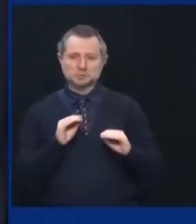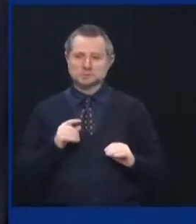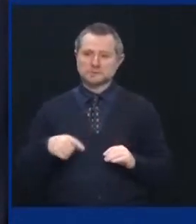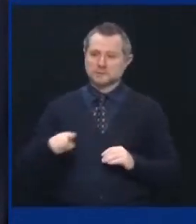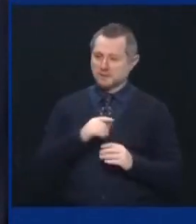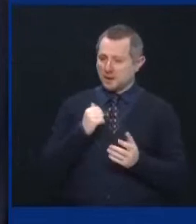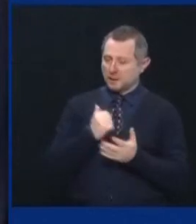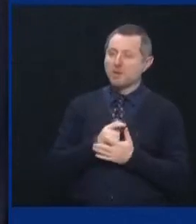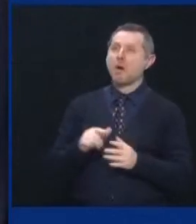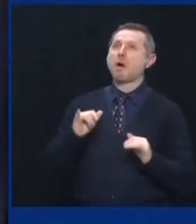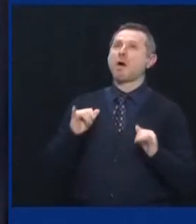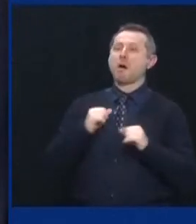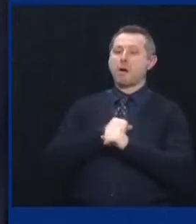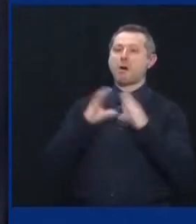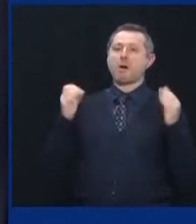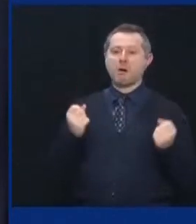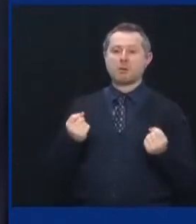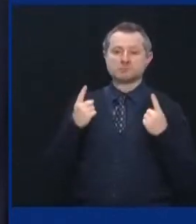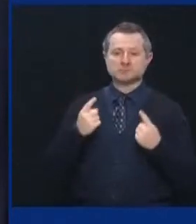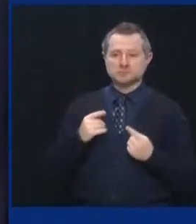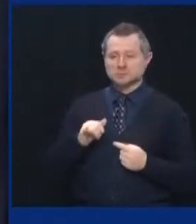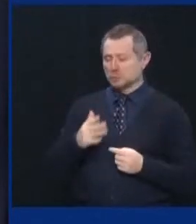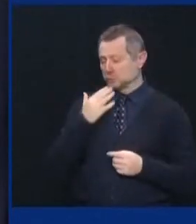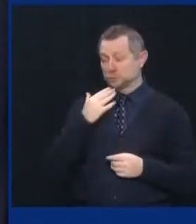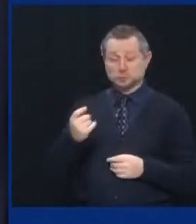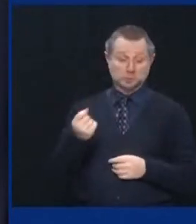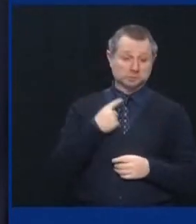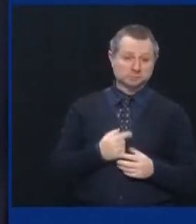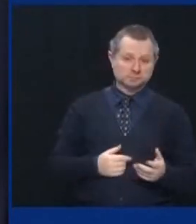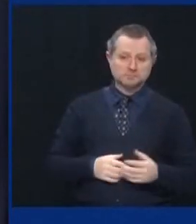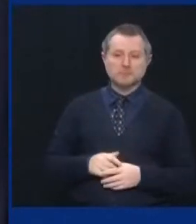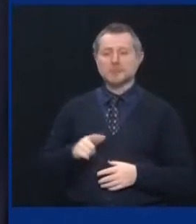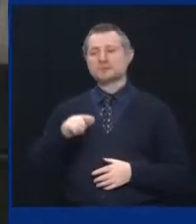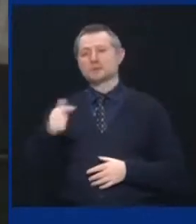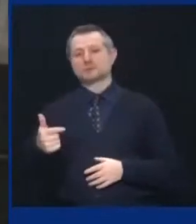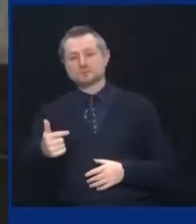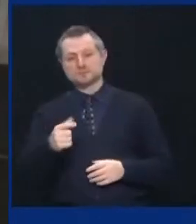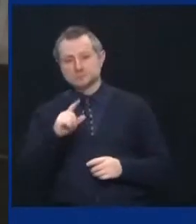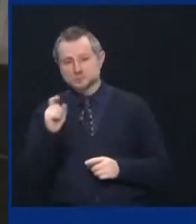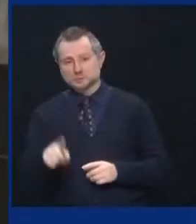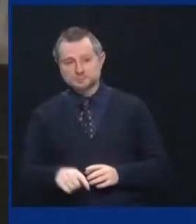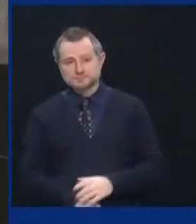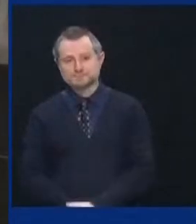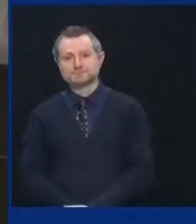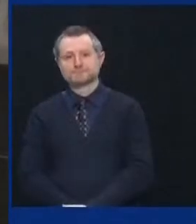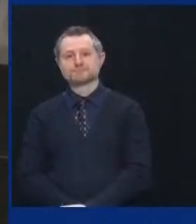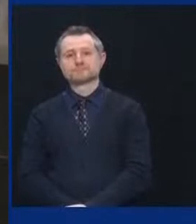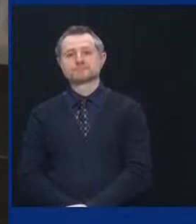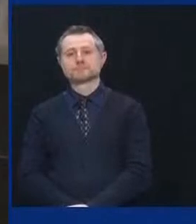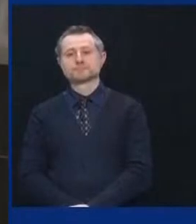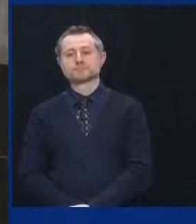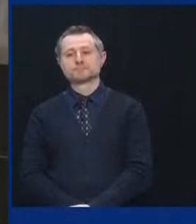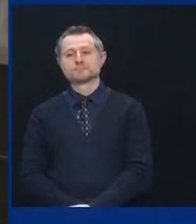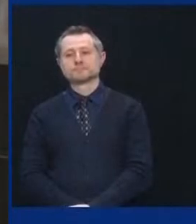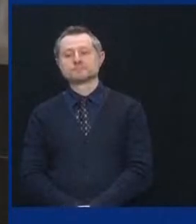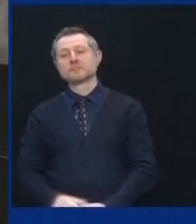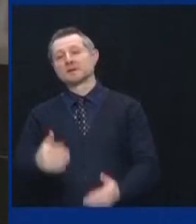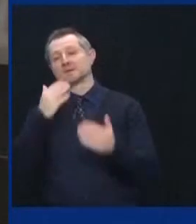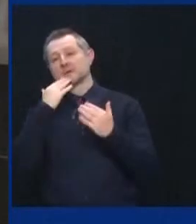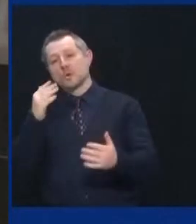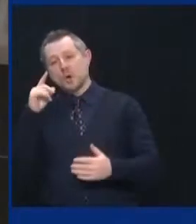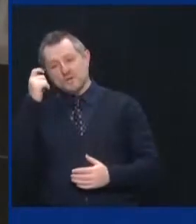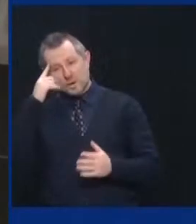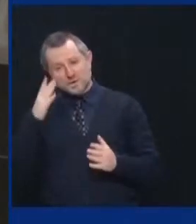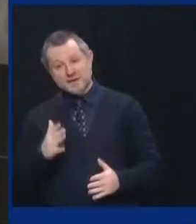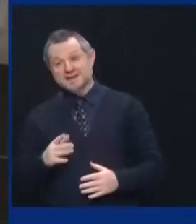don't have data on it, but it's a good question. Operator, next question. Thank you, Governor. You now have